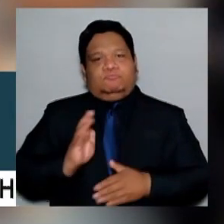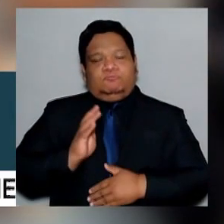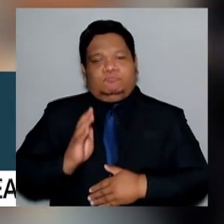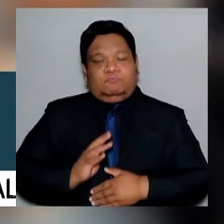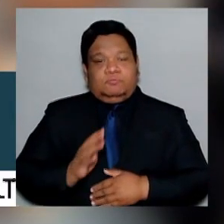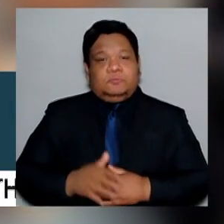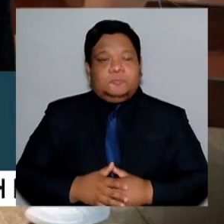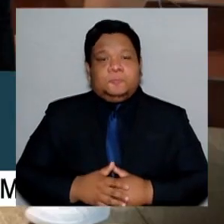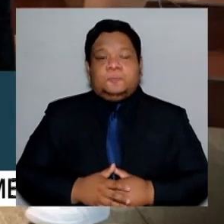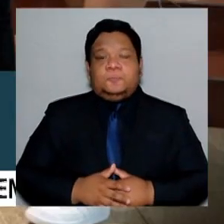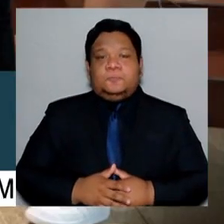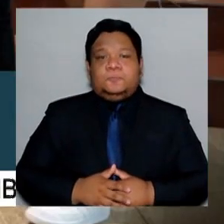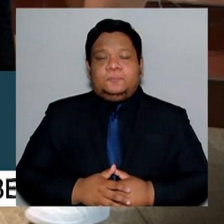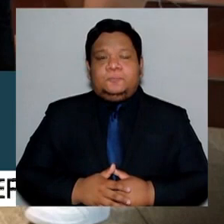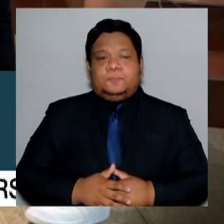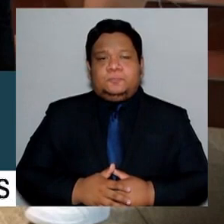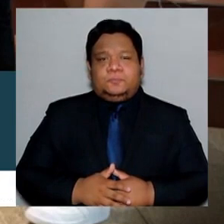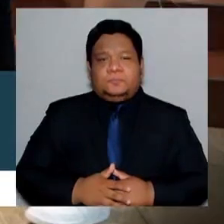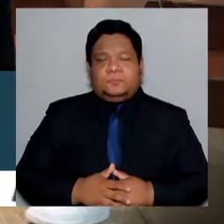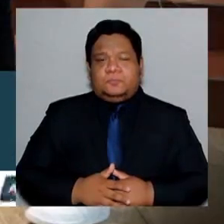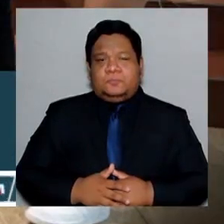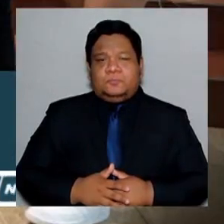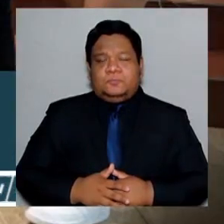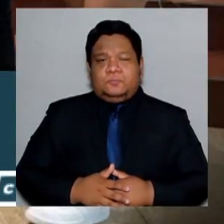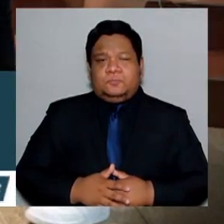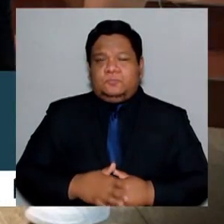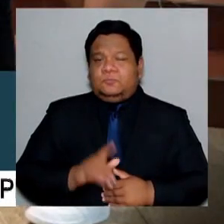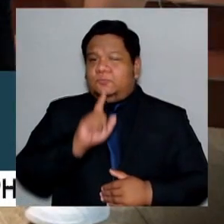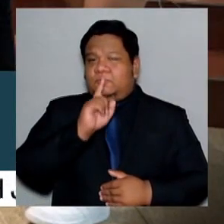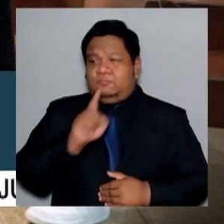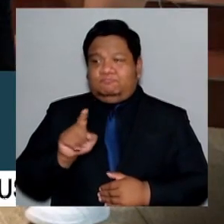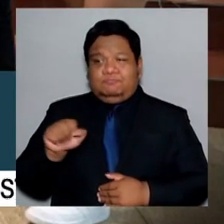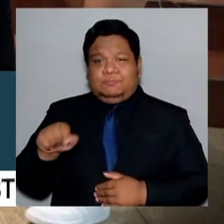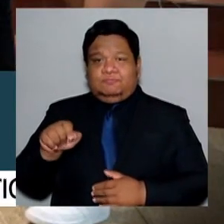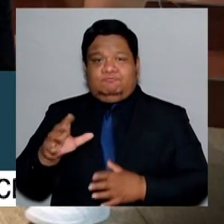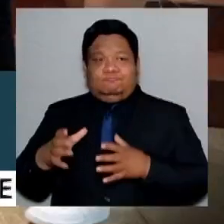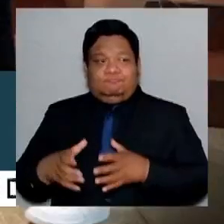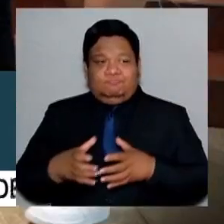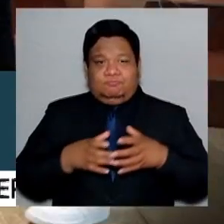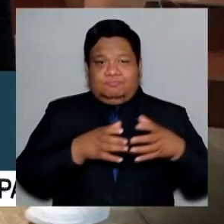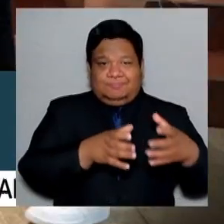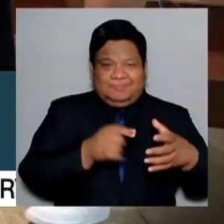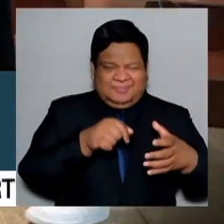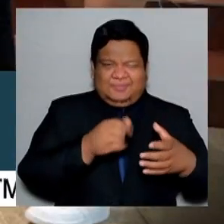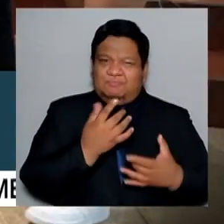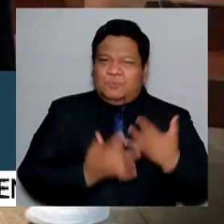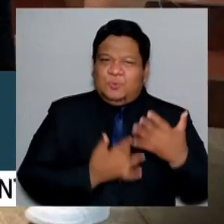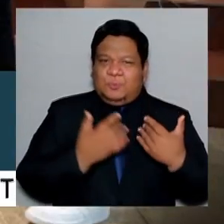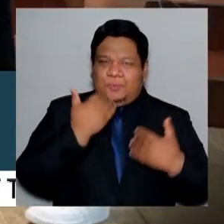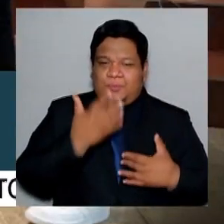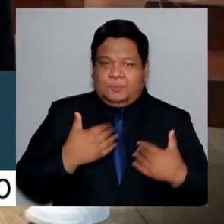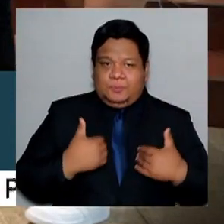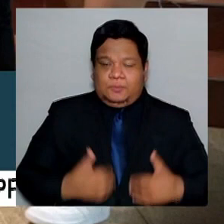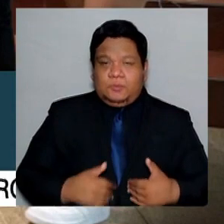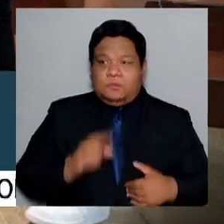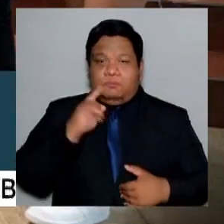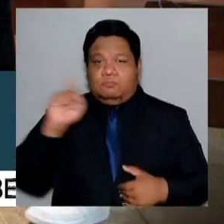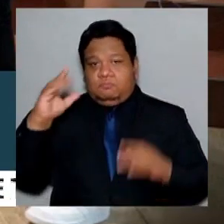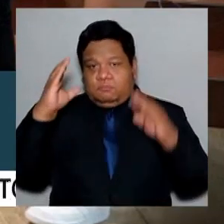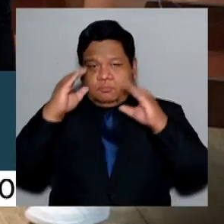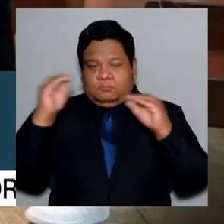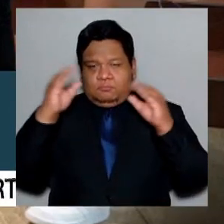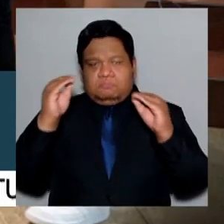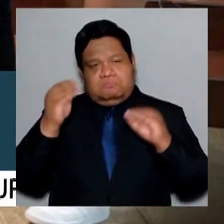Marielle Gerads assisted during the handover of the urns to the families. She assured the families that the Netherlands is monitoring developments in the